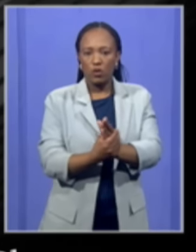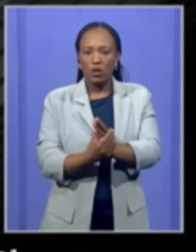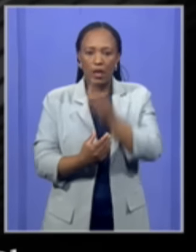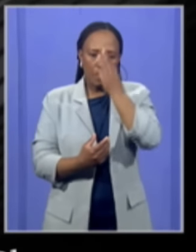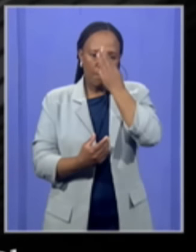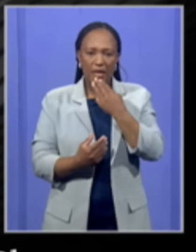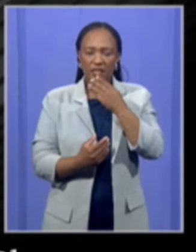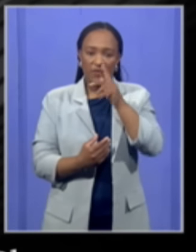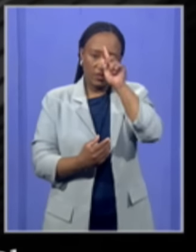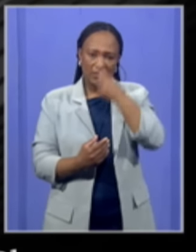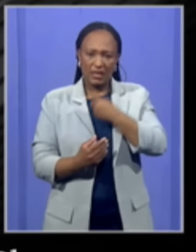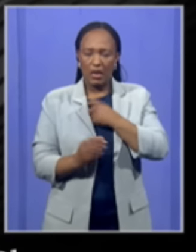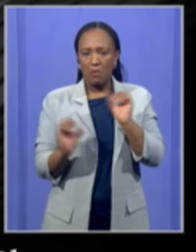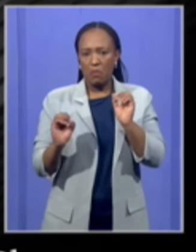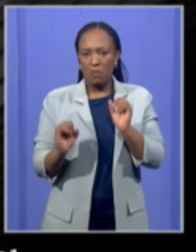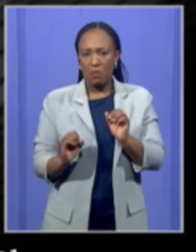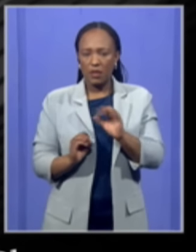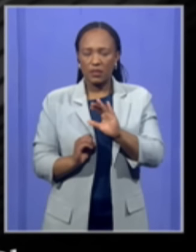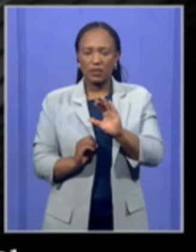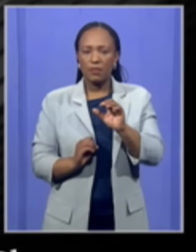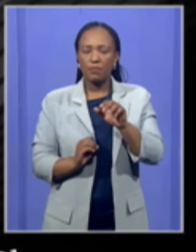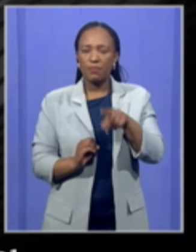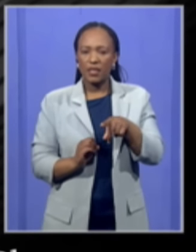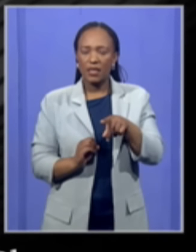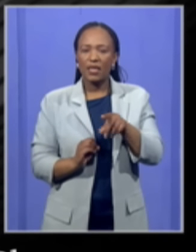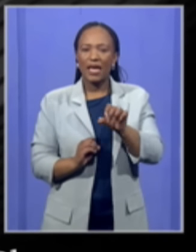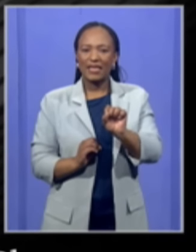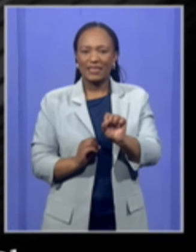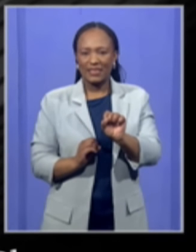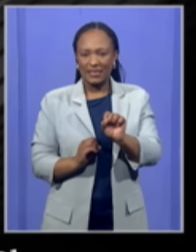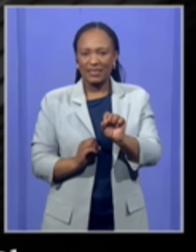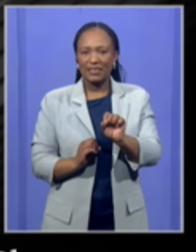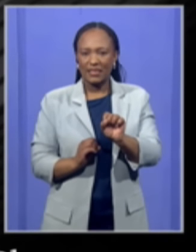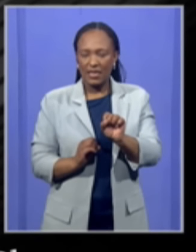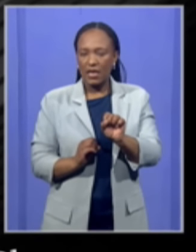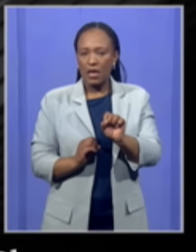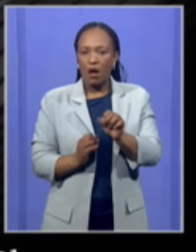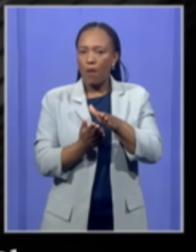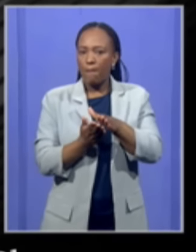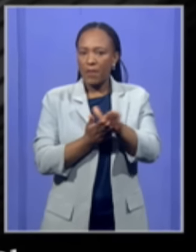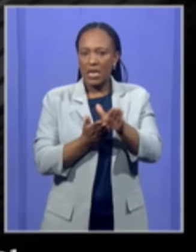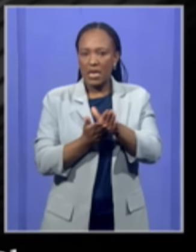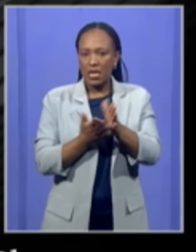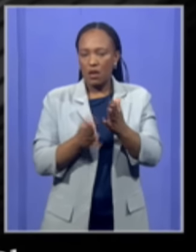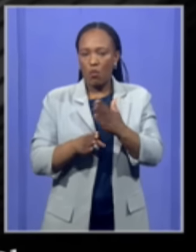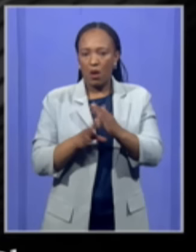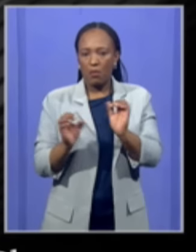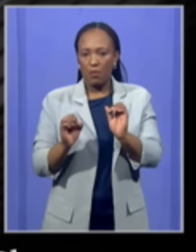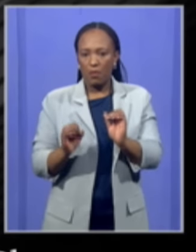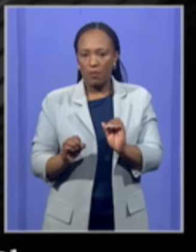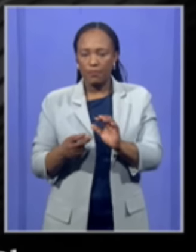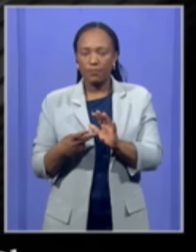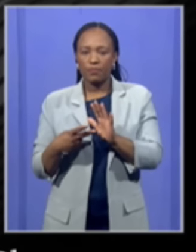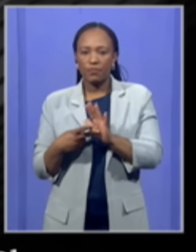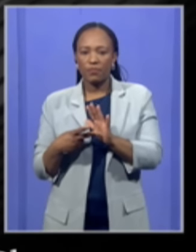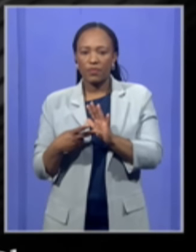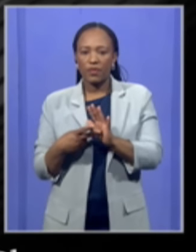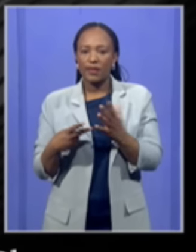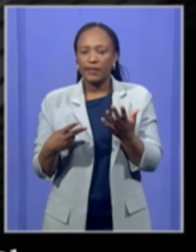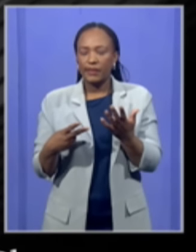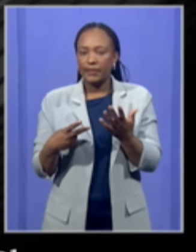son. CPF had to deliver a picture for me because the printer was not working. Number one, they sat around and did